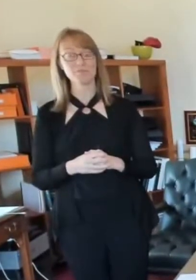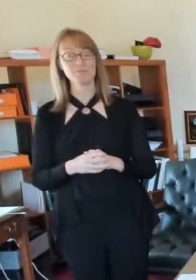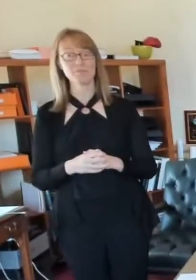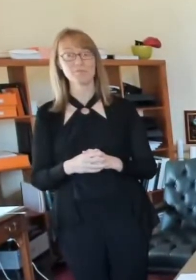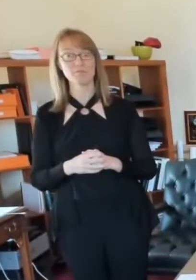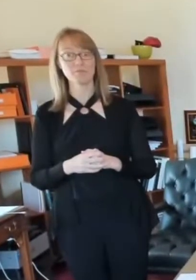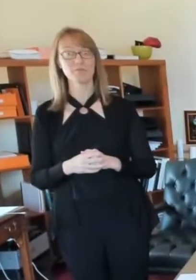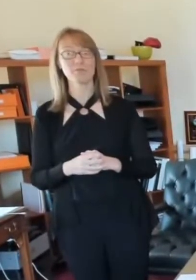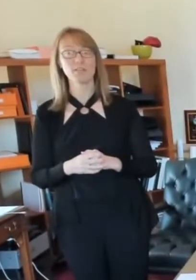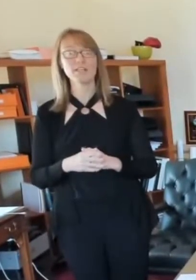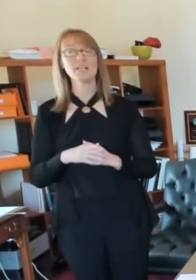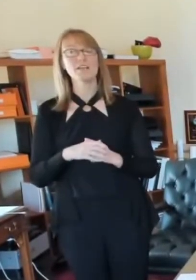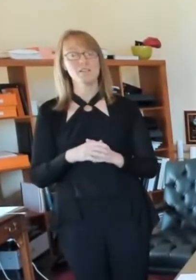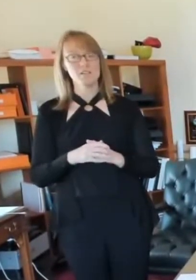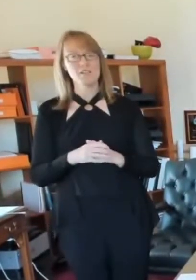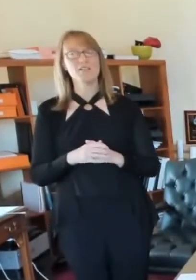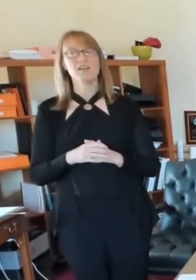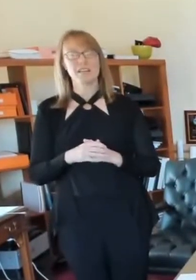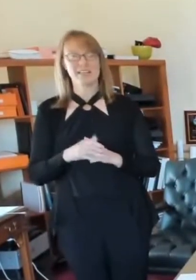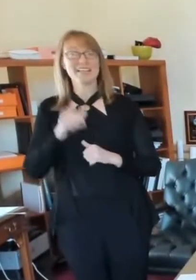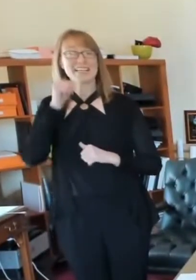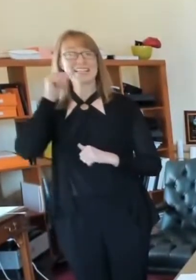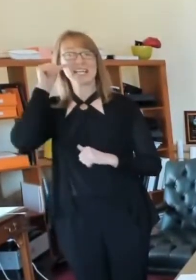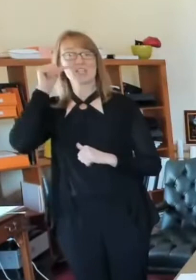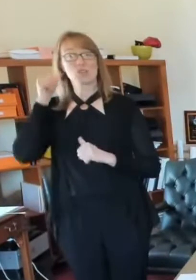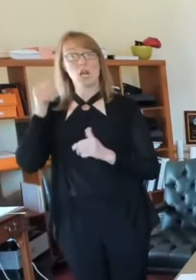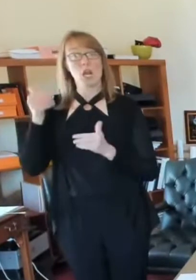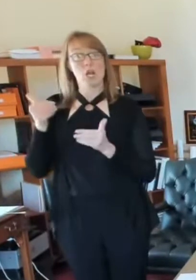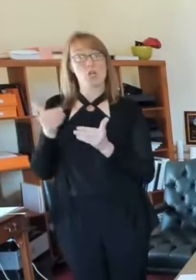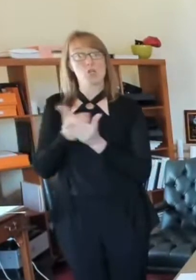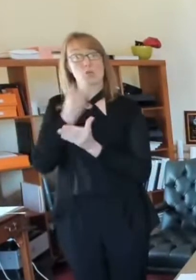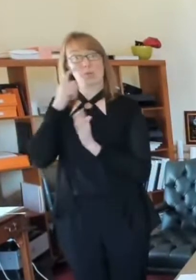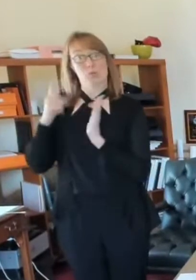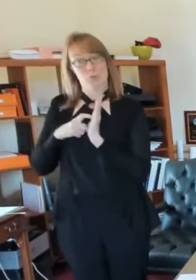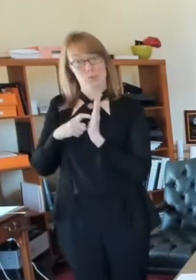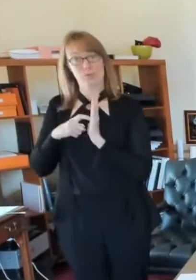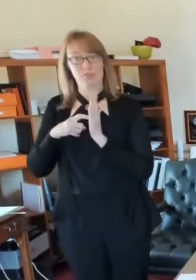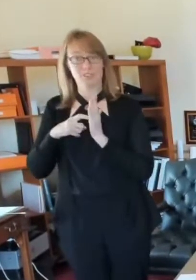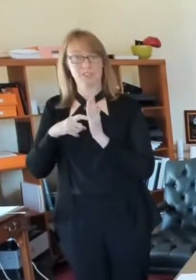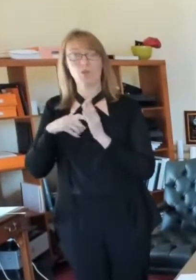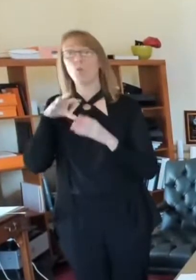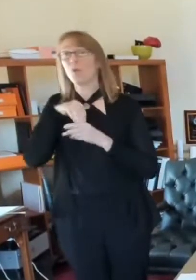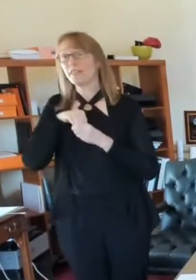So yesterday, this is new cases in the city of St. Louis.